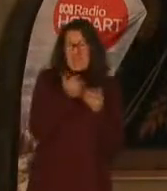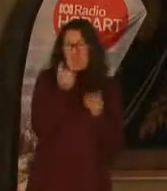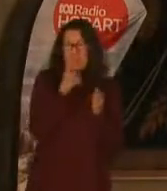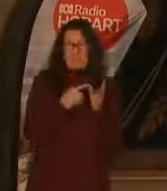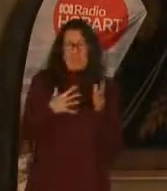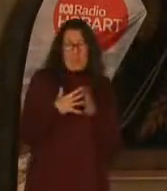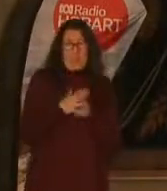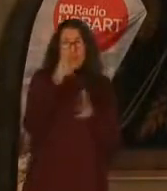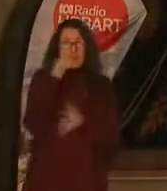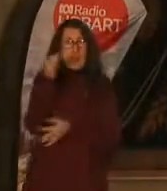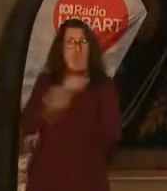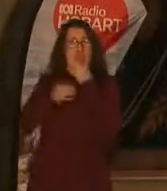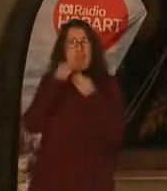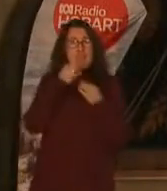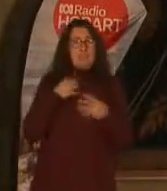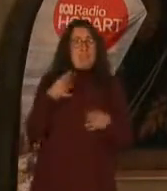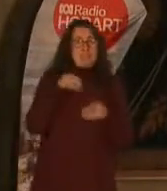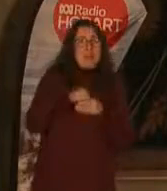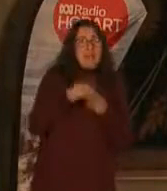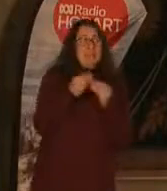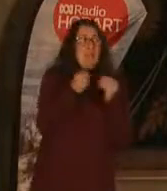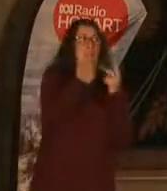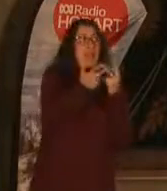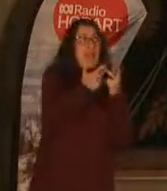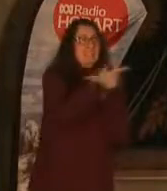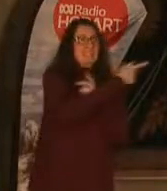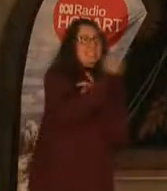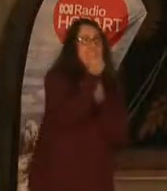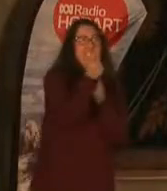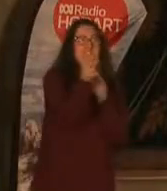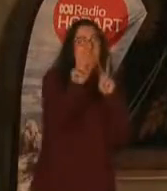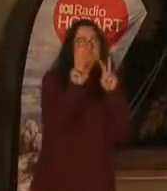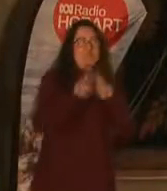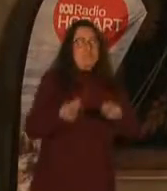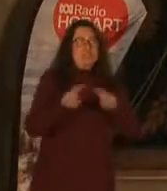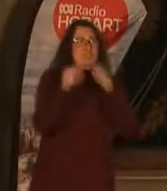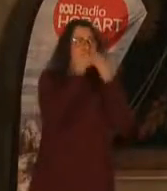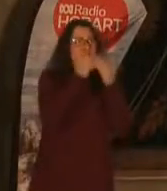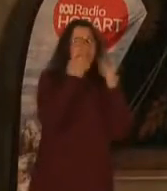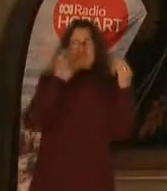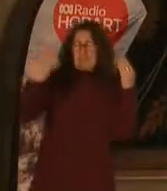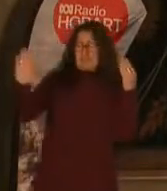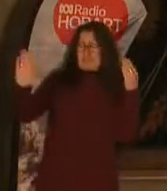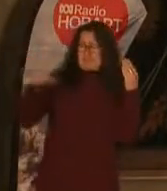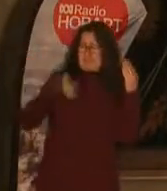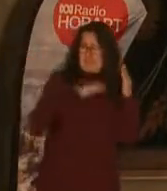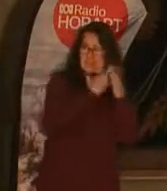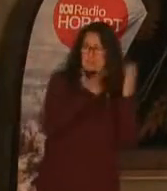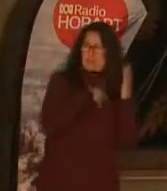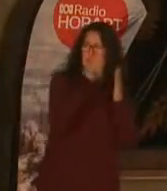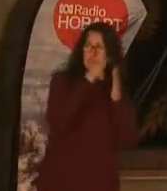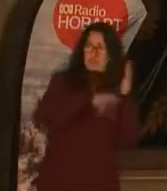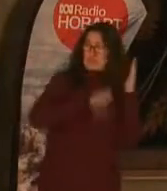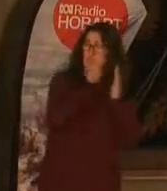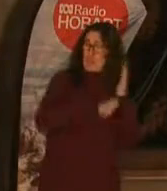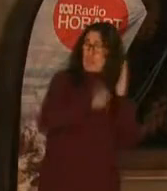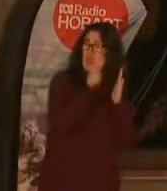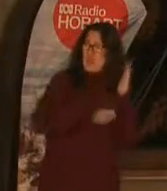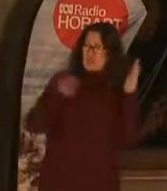study. And I say, well, you can read my books. I don't need to be interviewed by you. Read my books like you would anybody else, any